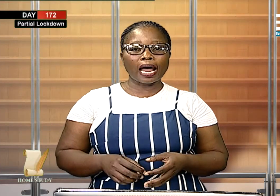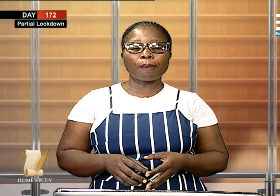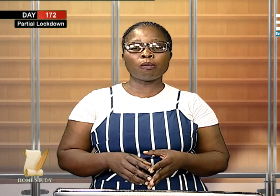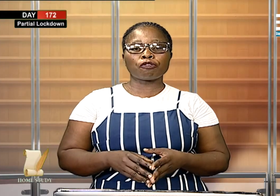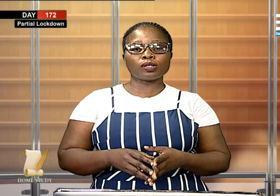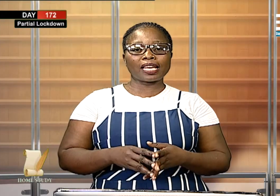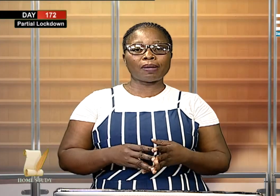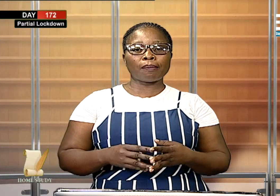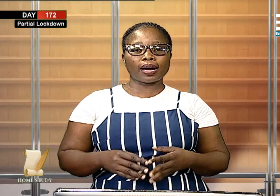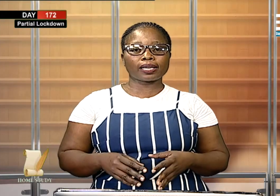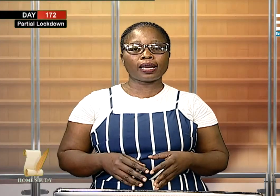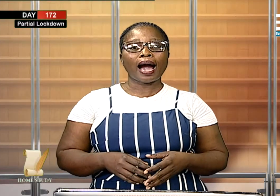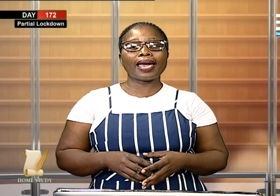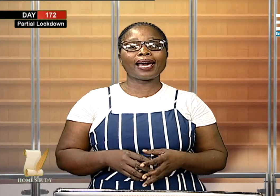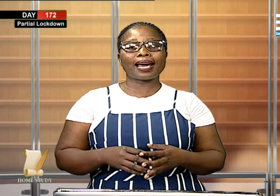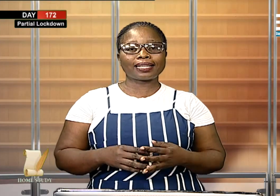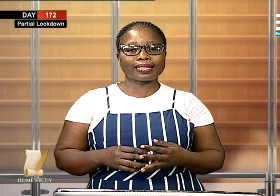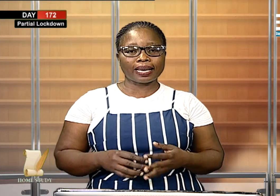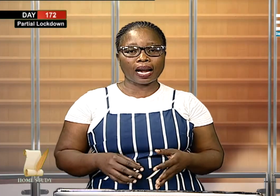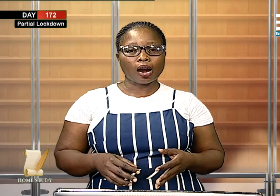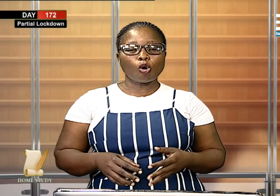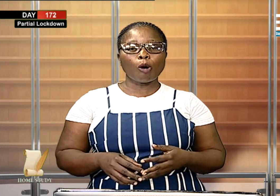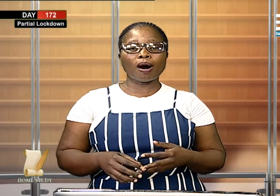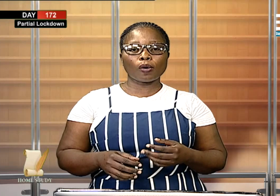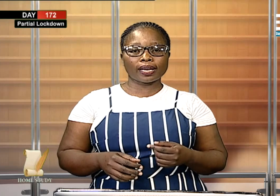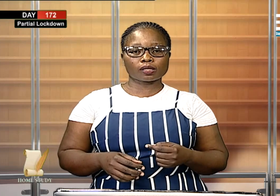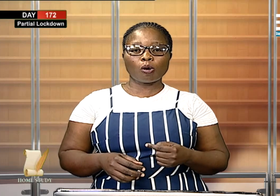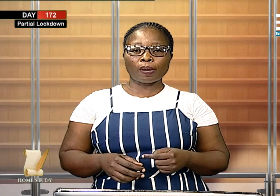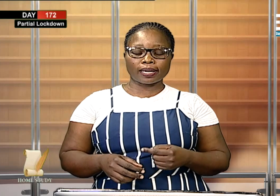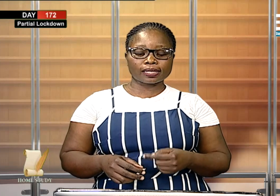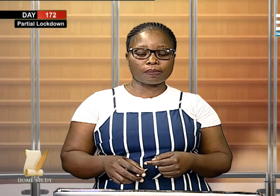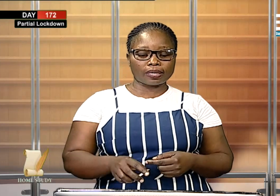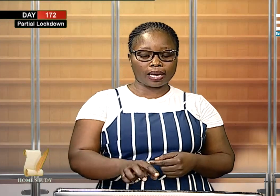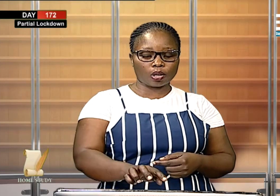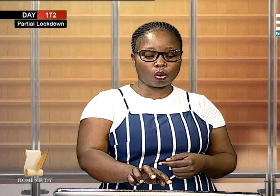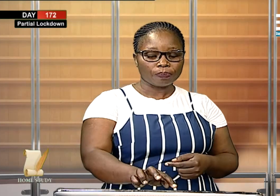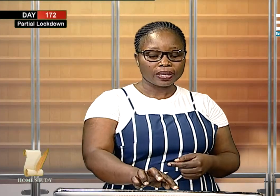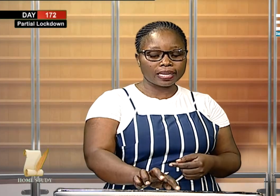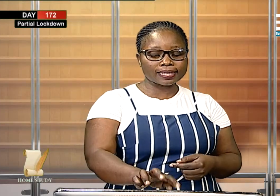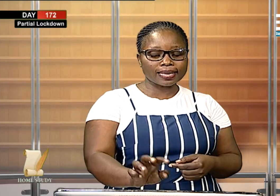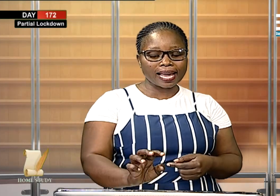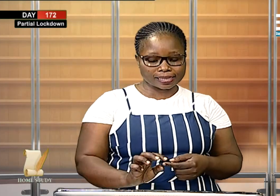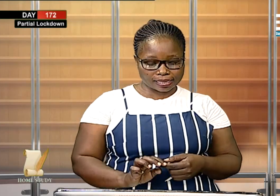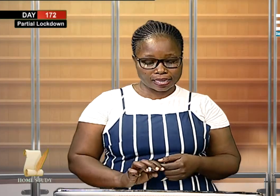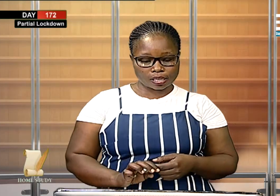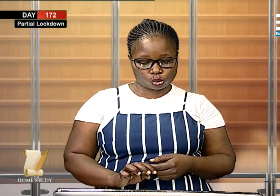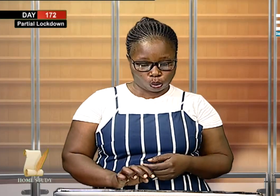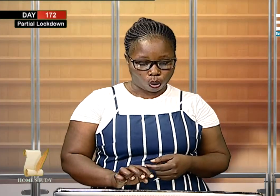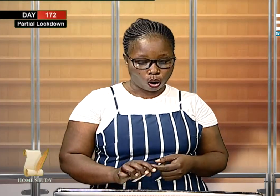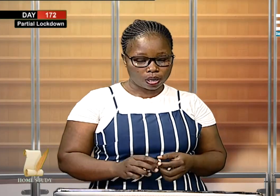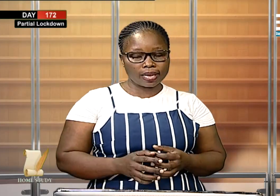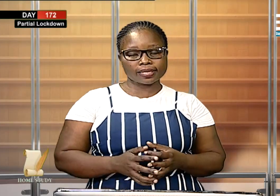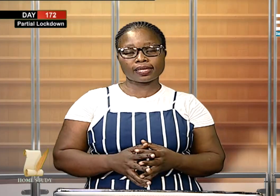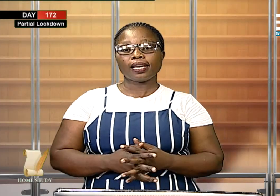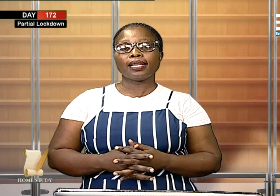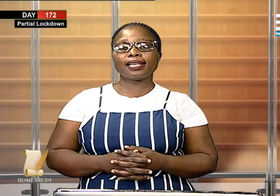ikomo. Lapho mfundzi emamaki ayalahleka ngoba wena sawubhale sibitelo